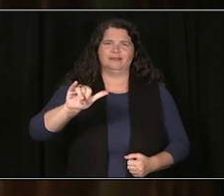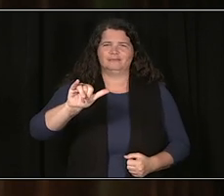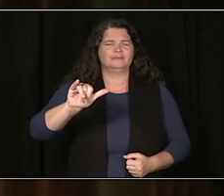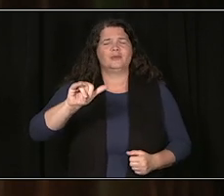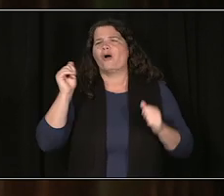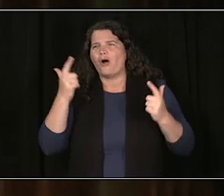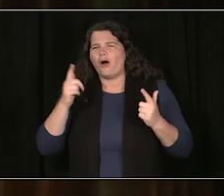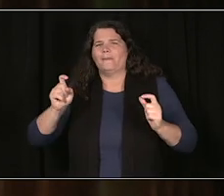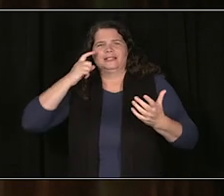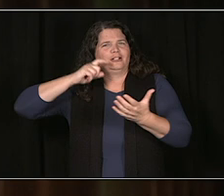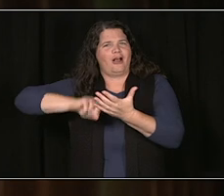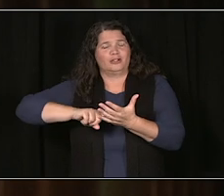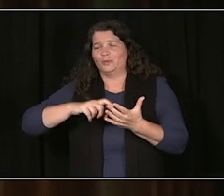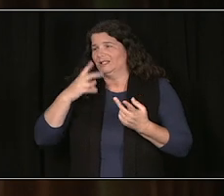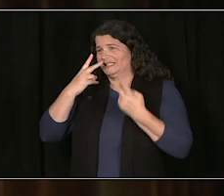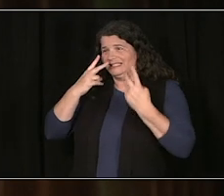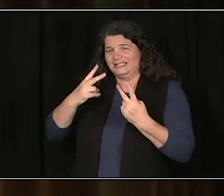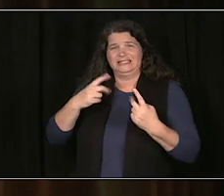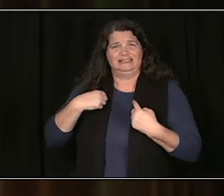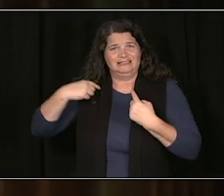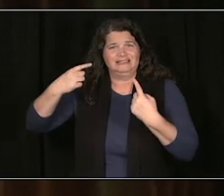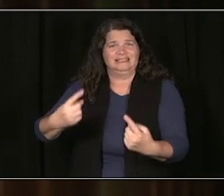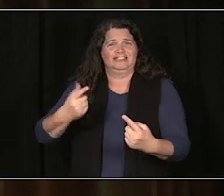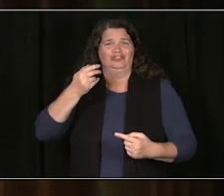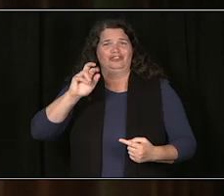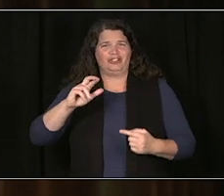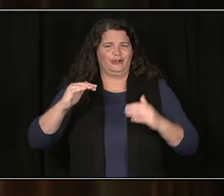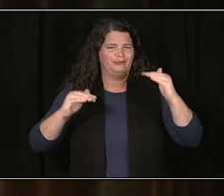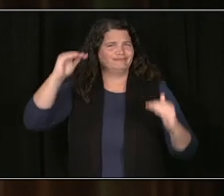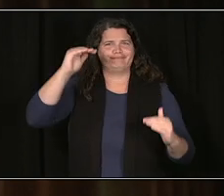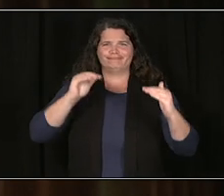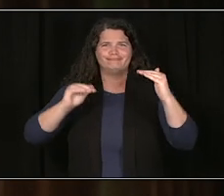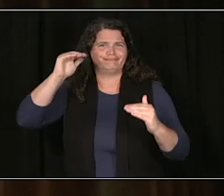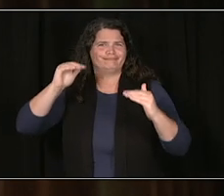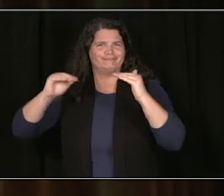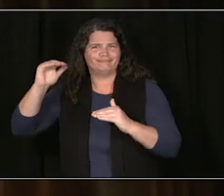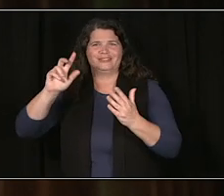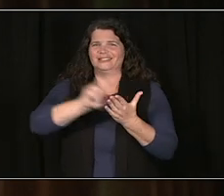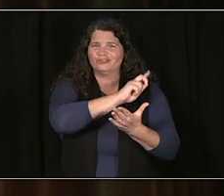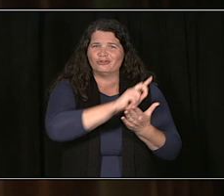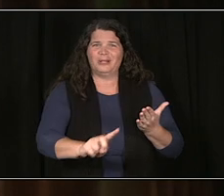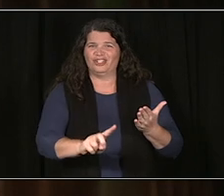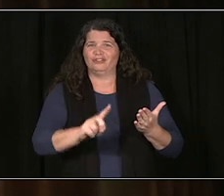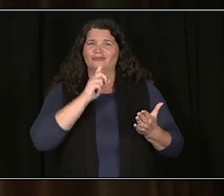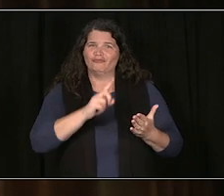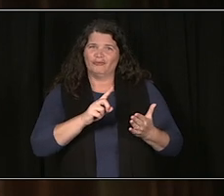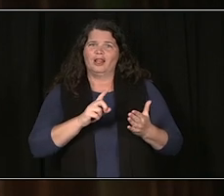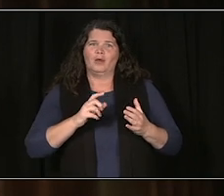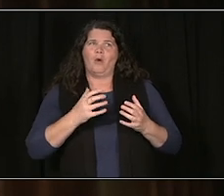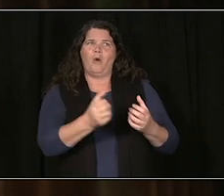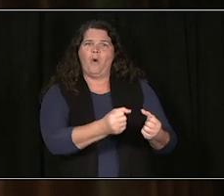and work to address long-standing gender discrimination and the systemic barriers that have